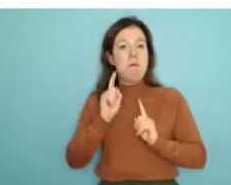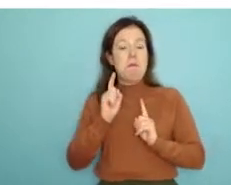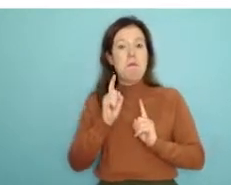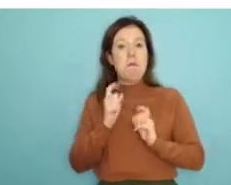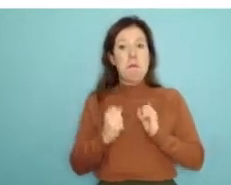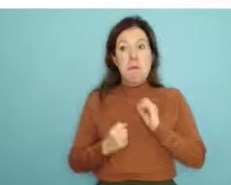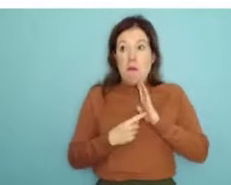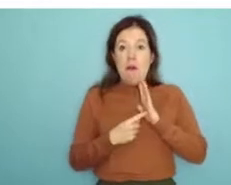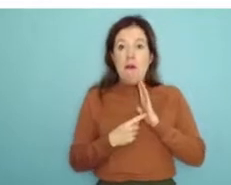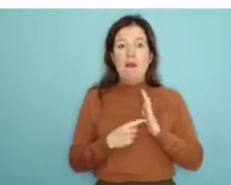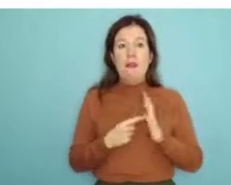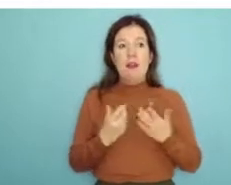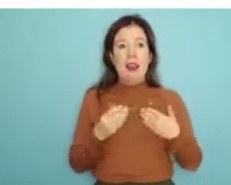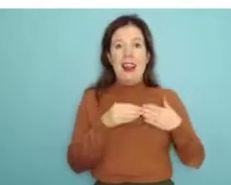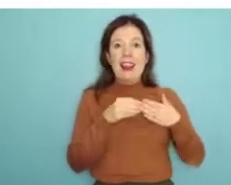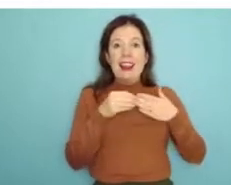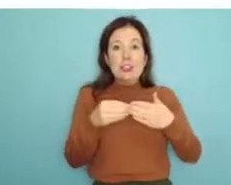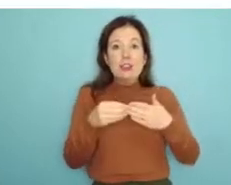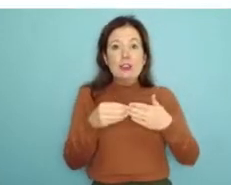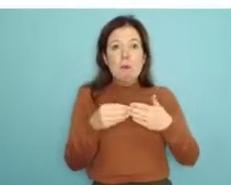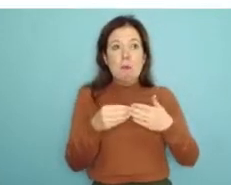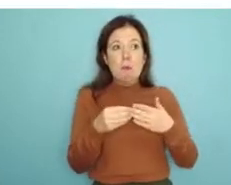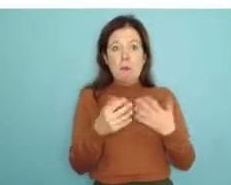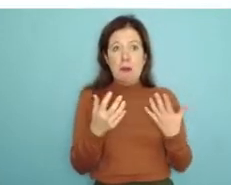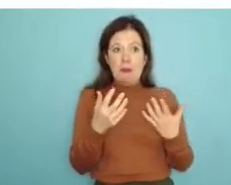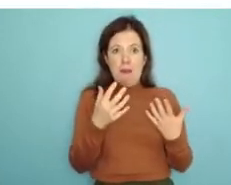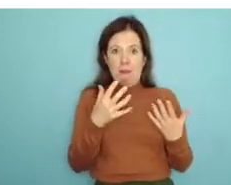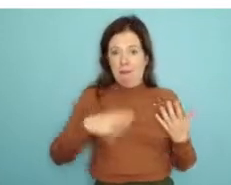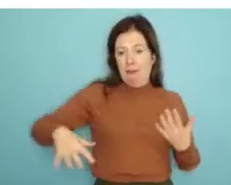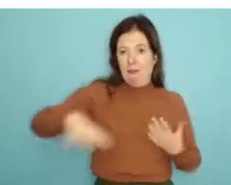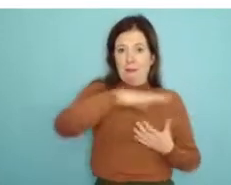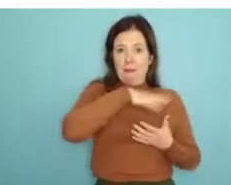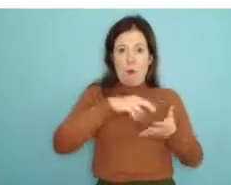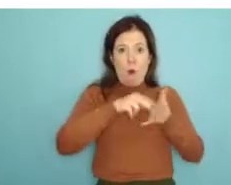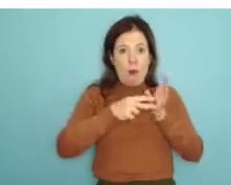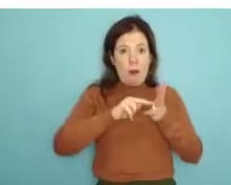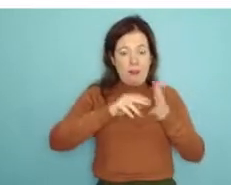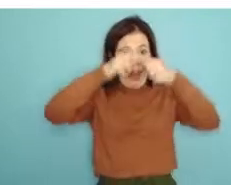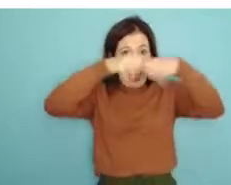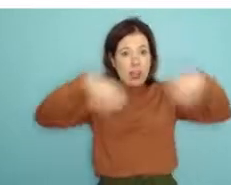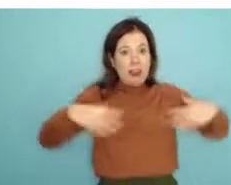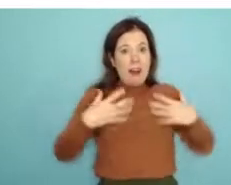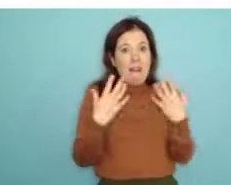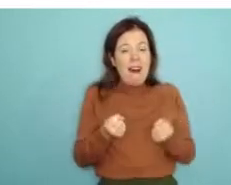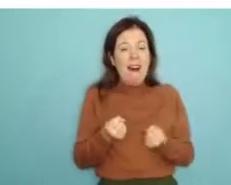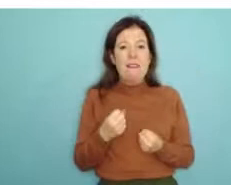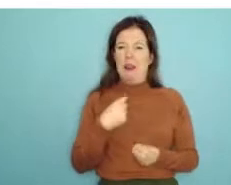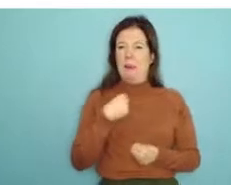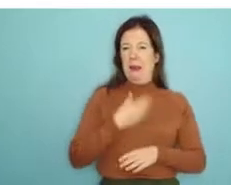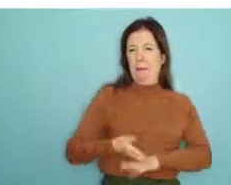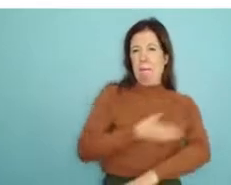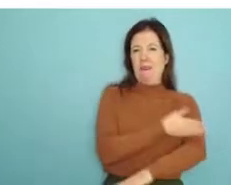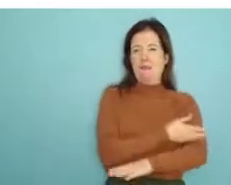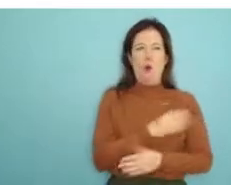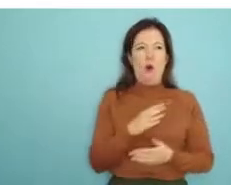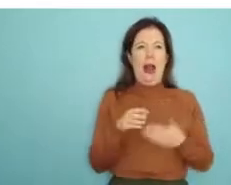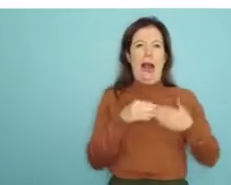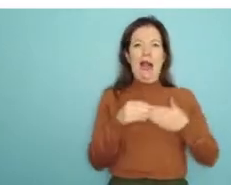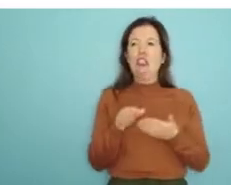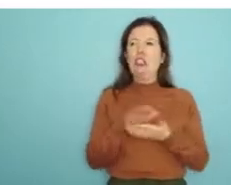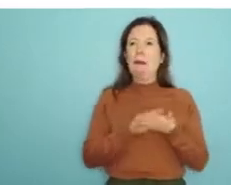leadership is just distributed throughout an organisation. So my initial view of leadership was the person at the top of the